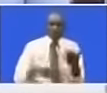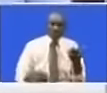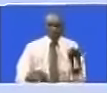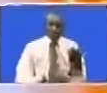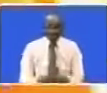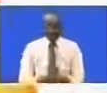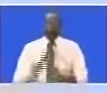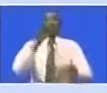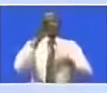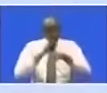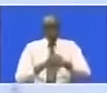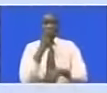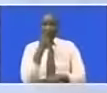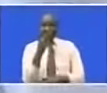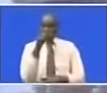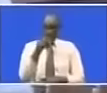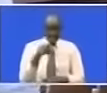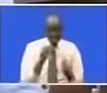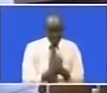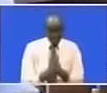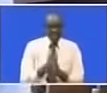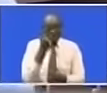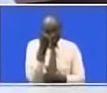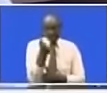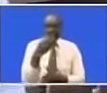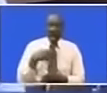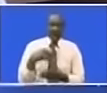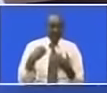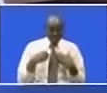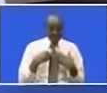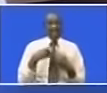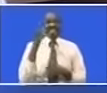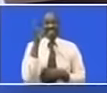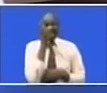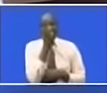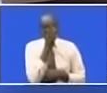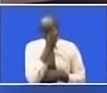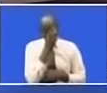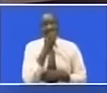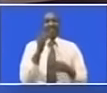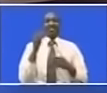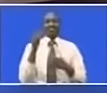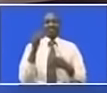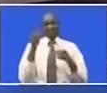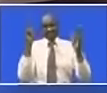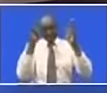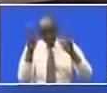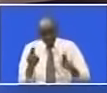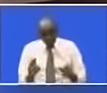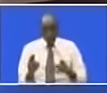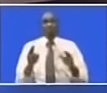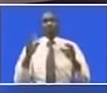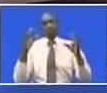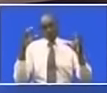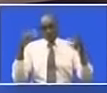Well, it's good to see you too, good to see you underneath the shade of the Nyerere International Conference Center, sweltering heat